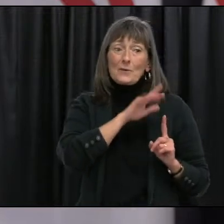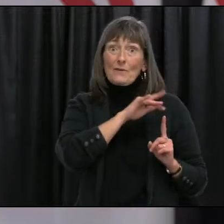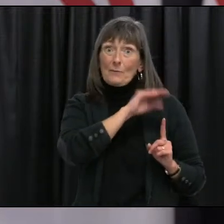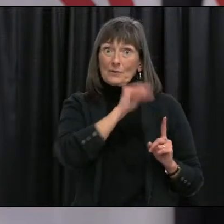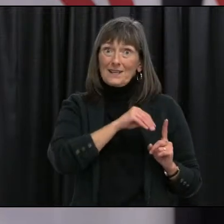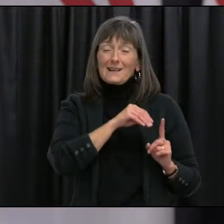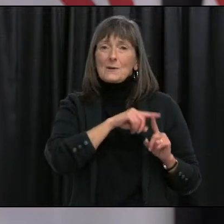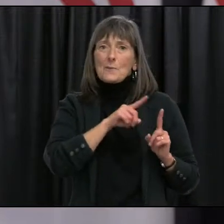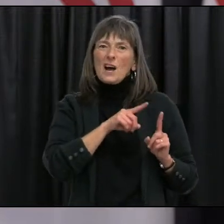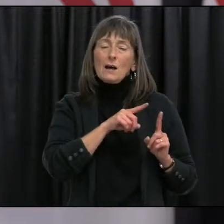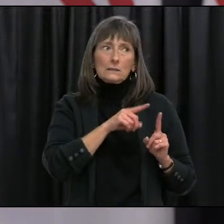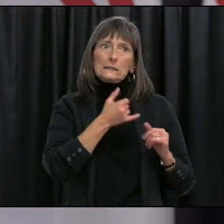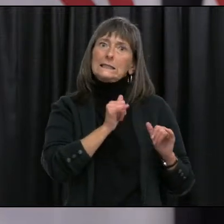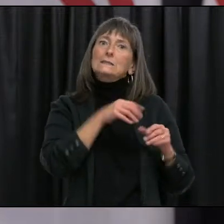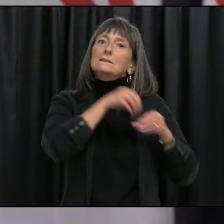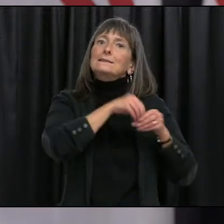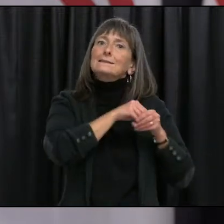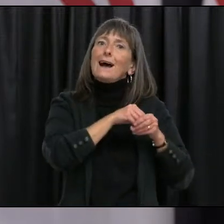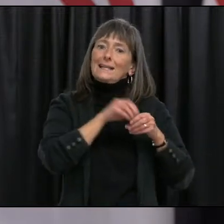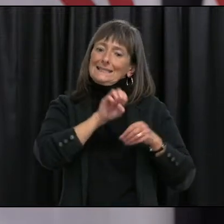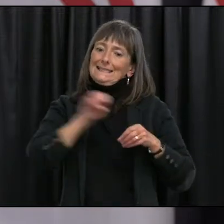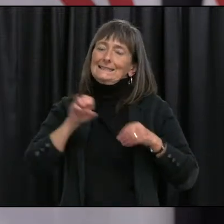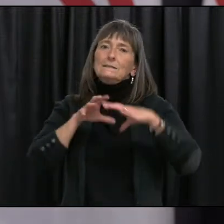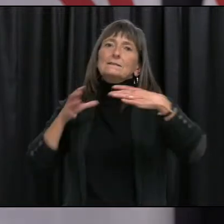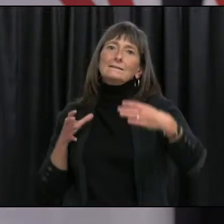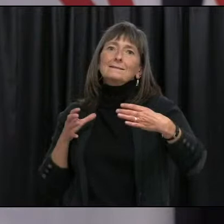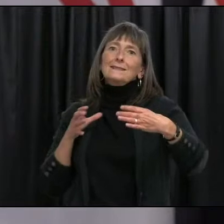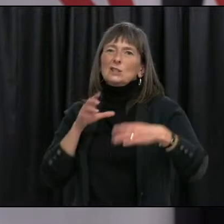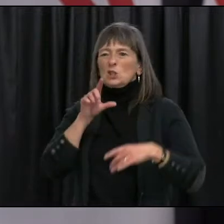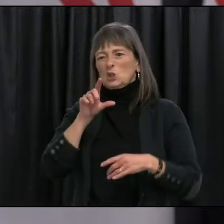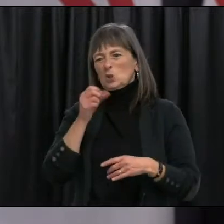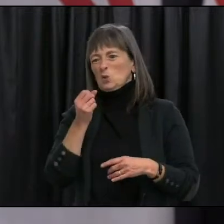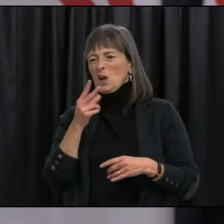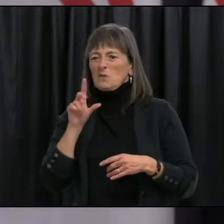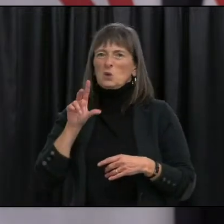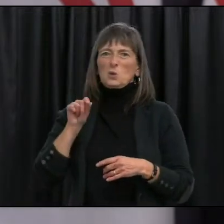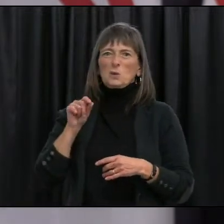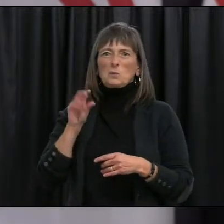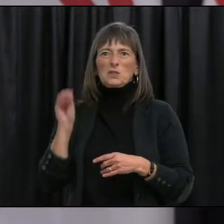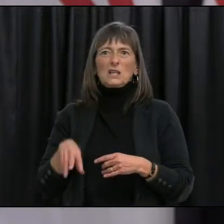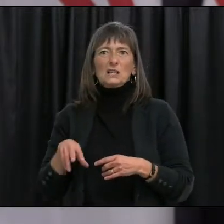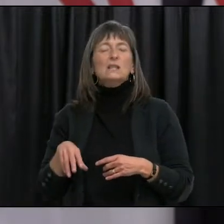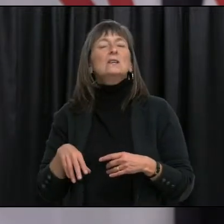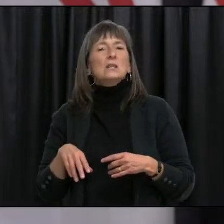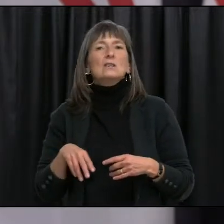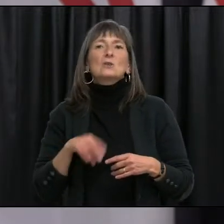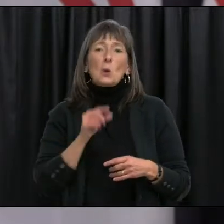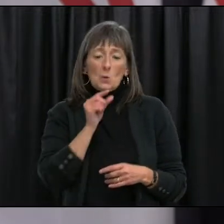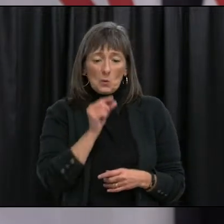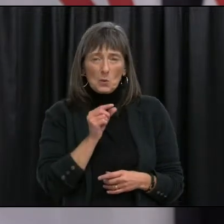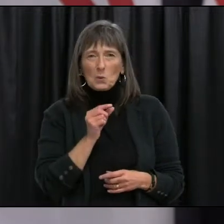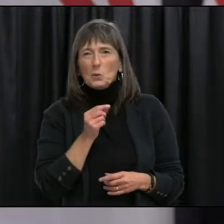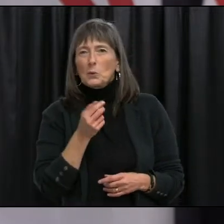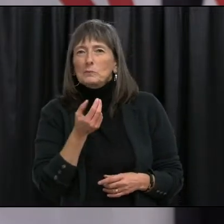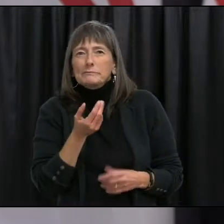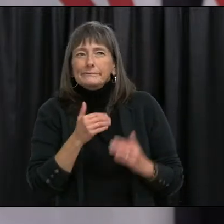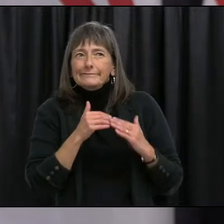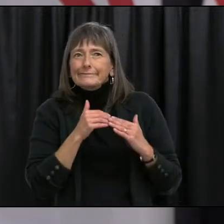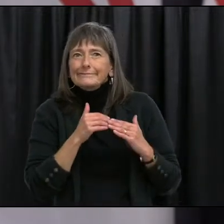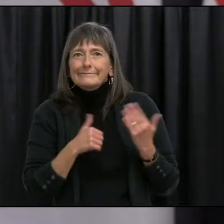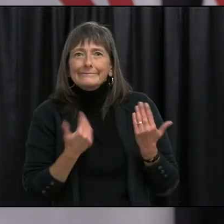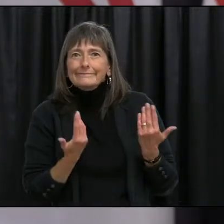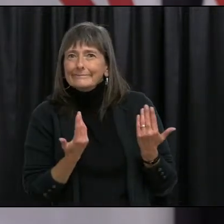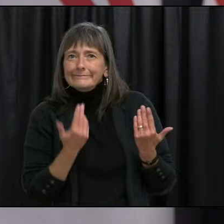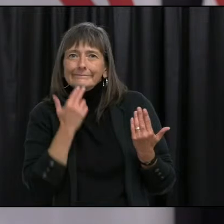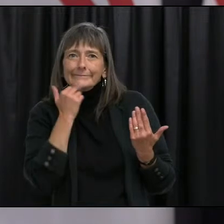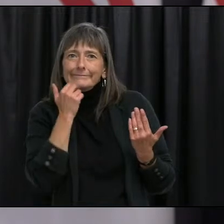within the Atlantic bubble. So there's a very small group left that actually come from outside the bubble. And we've